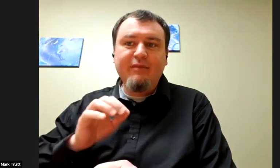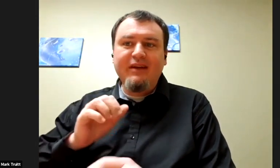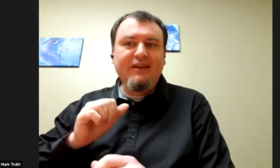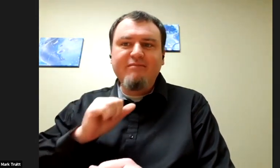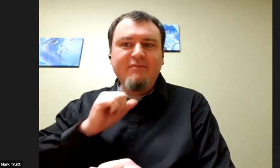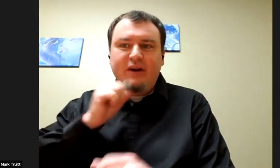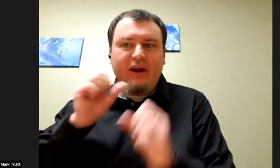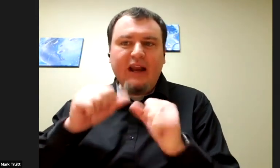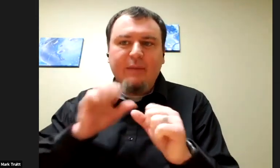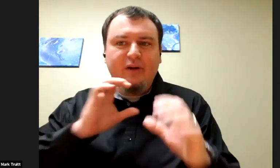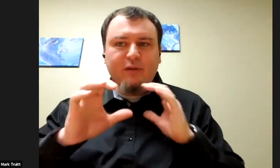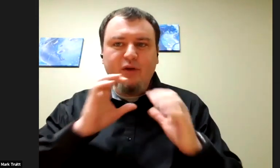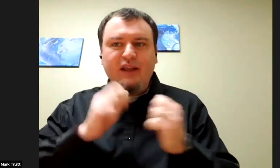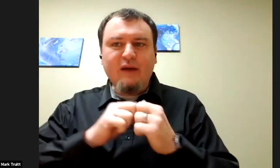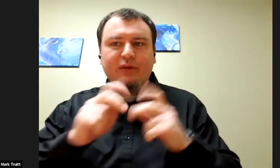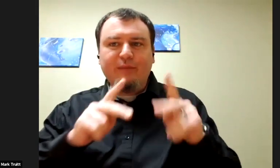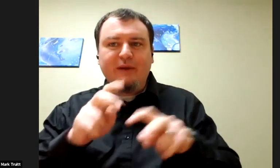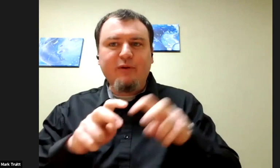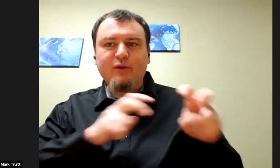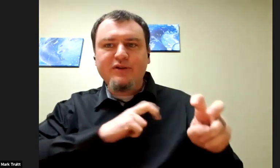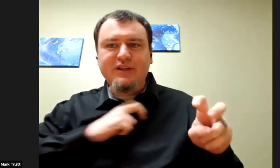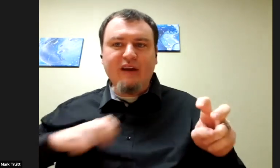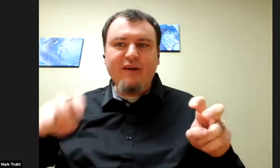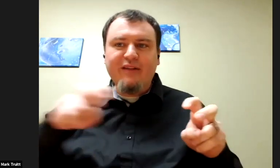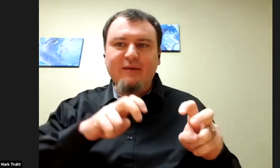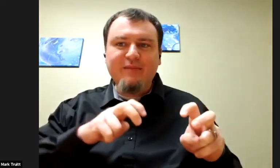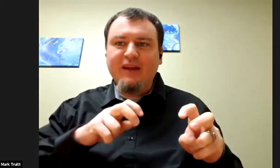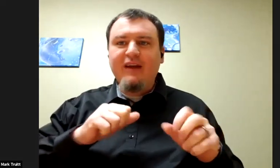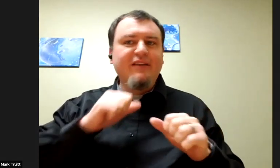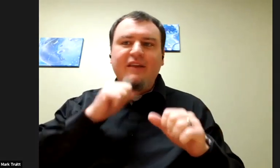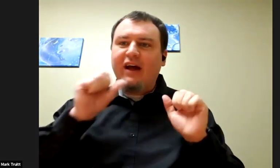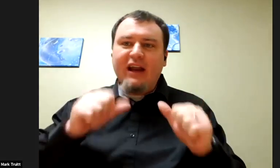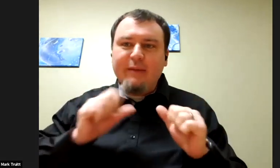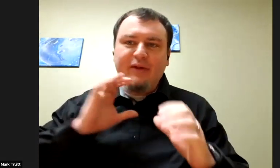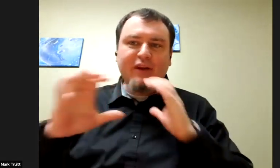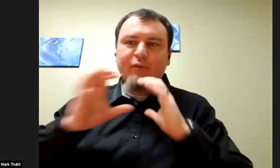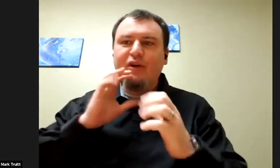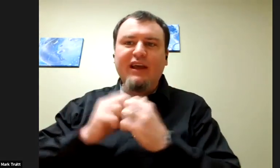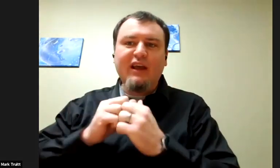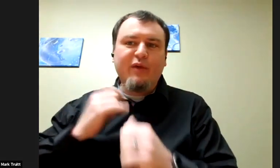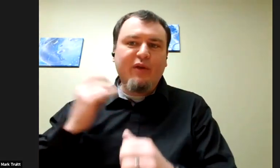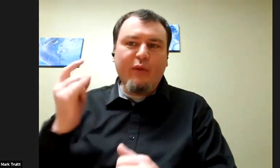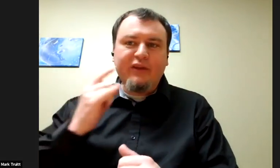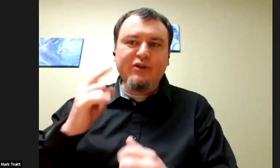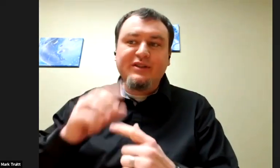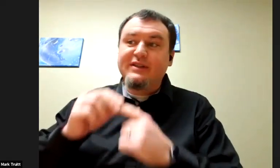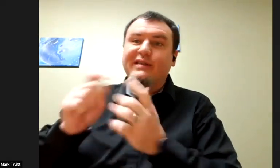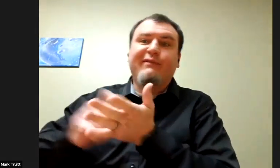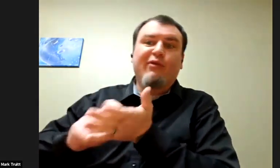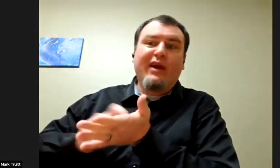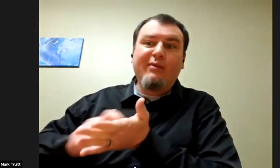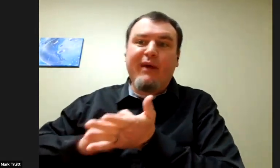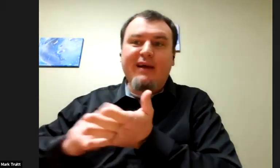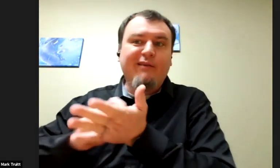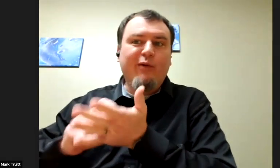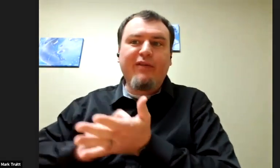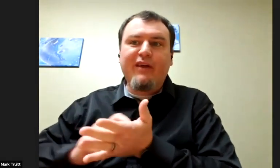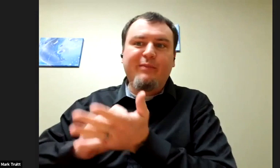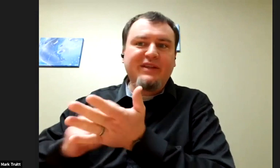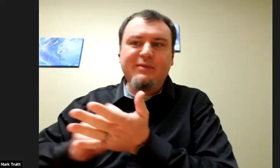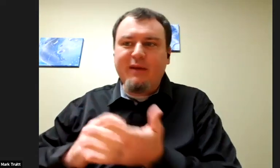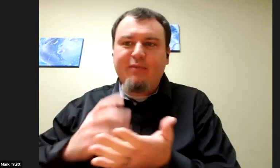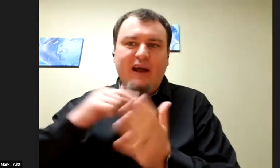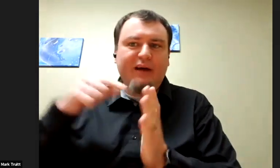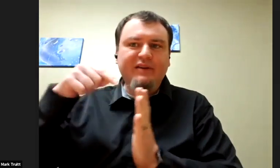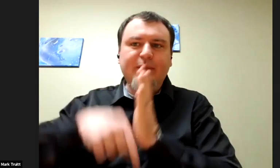Chiefs game, they're not able to communicate with the people who are sitting around them. They're not able to communicate with a waitress except for writing back and forth